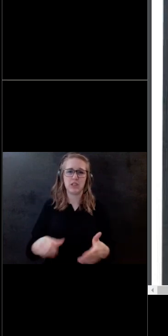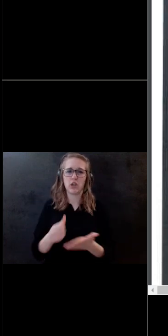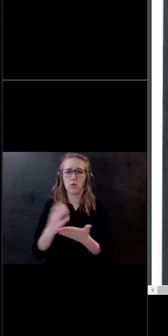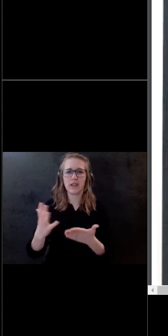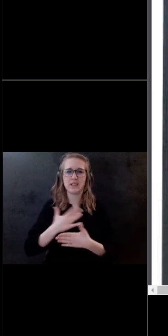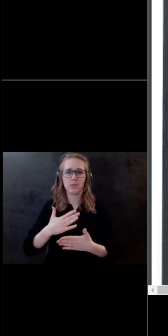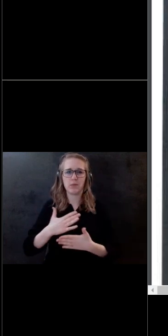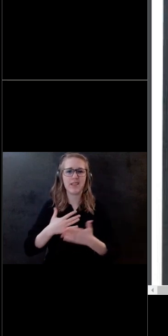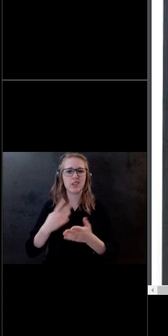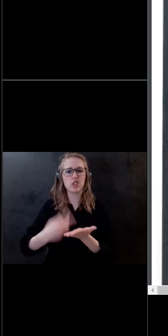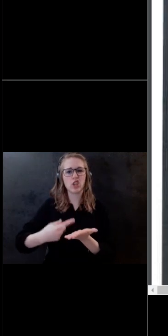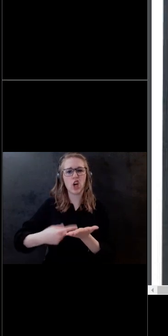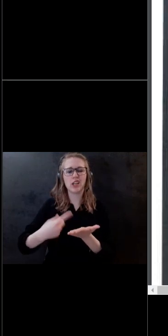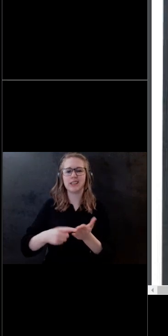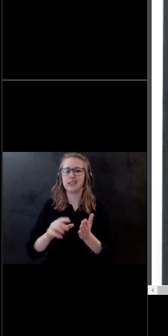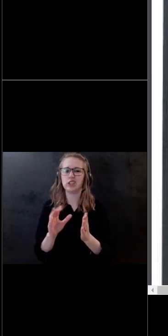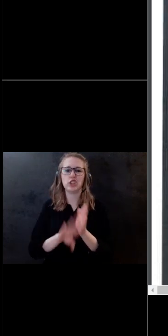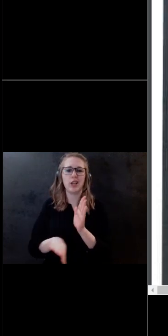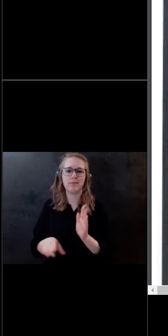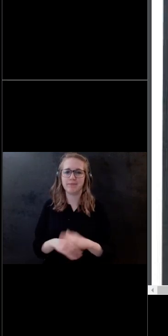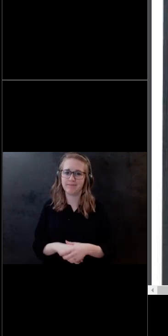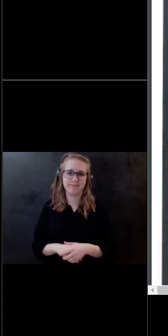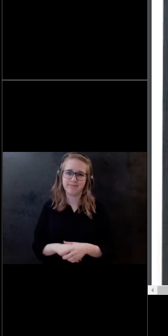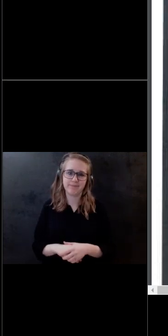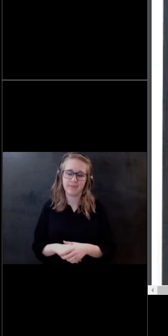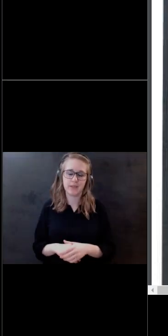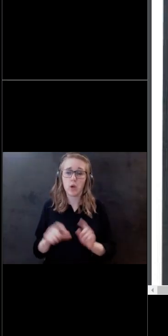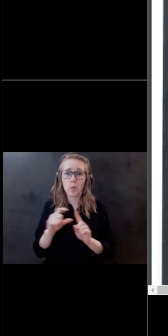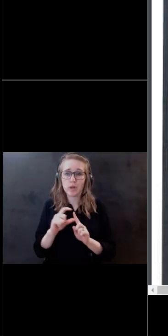cheap. You know what I mean? You know, words are great, but